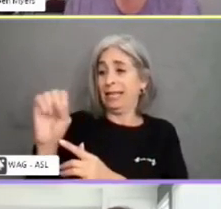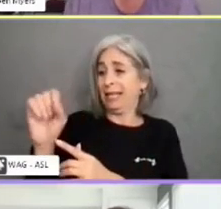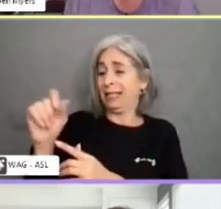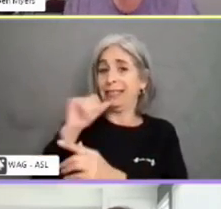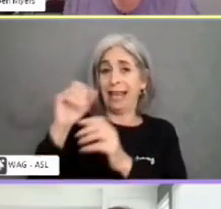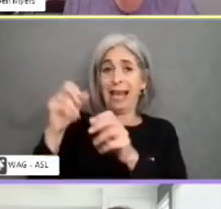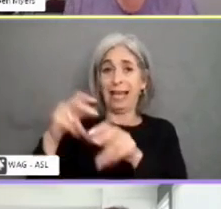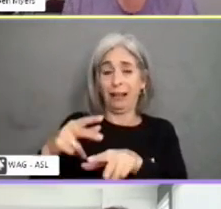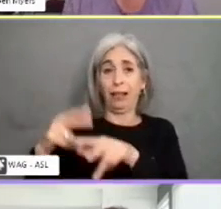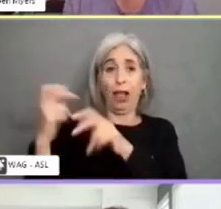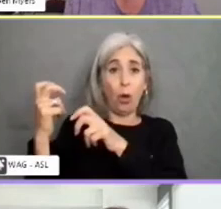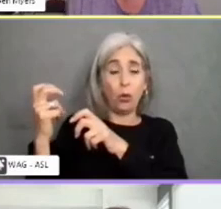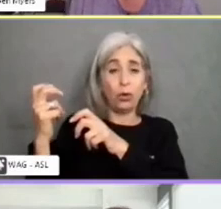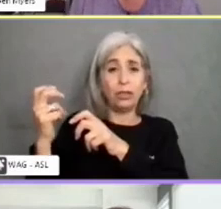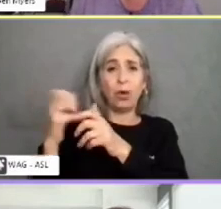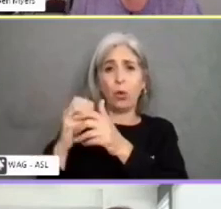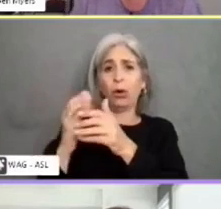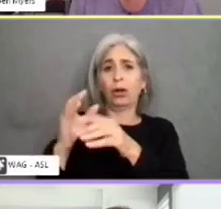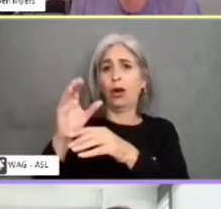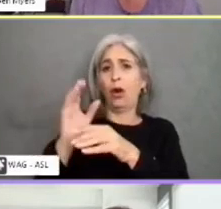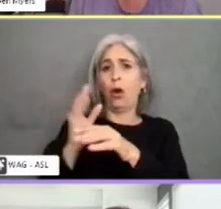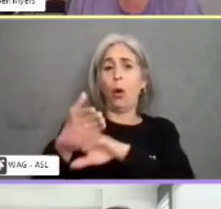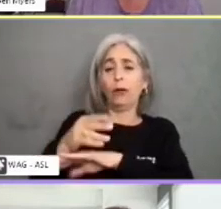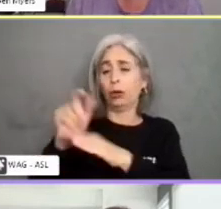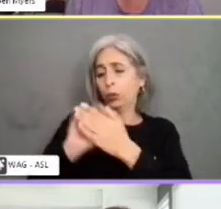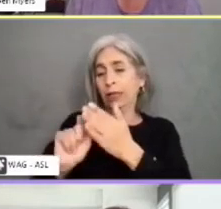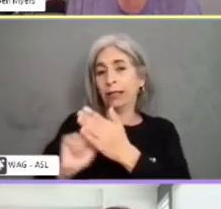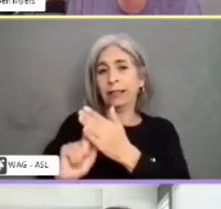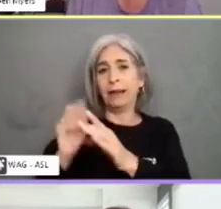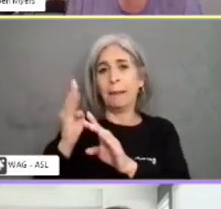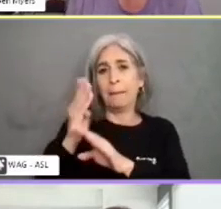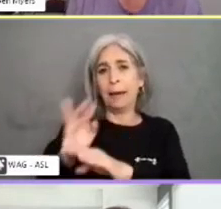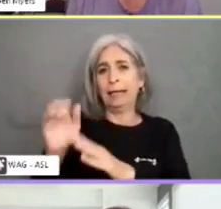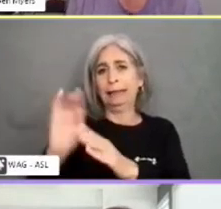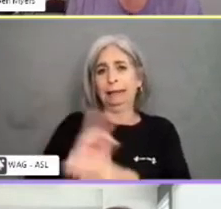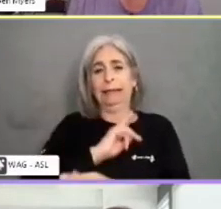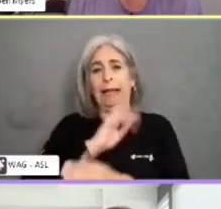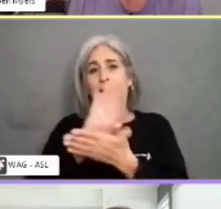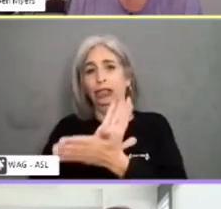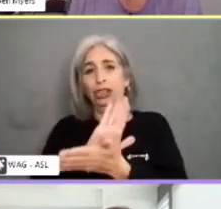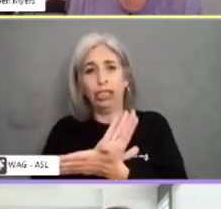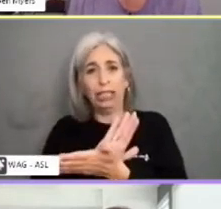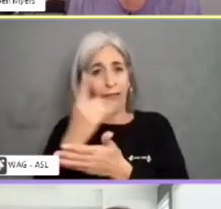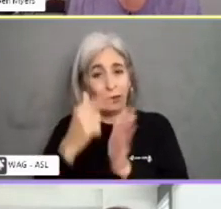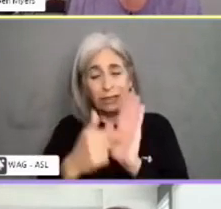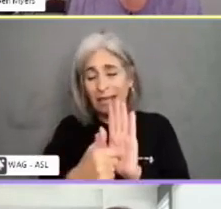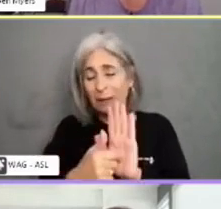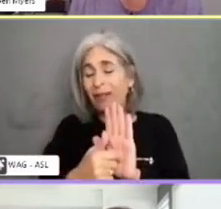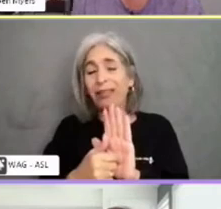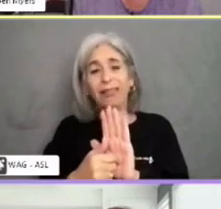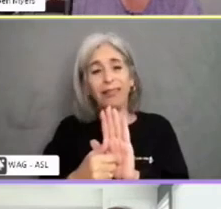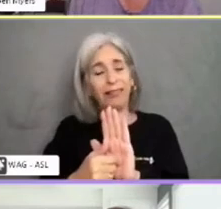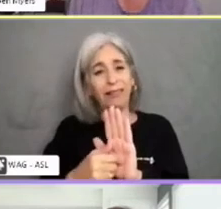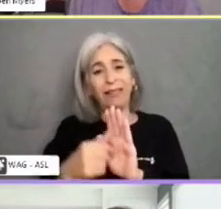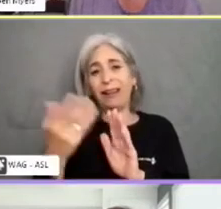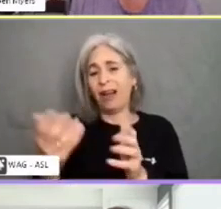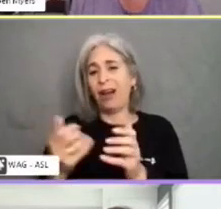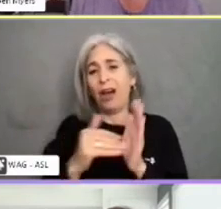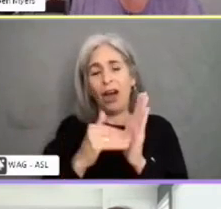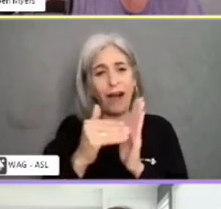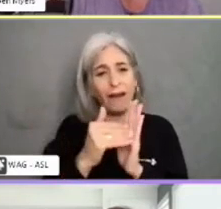overridden by style sheets, user style sheets, for instance, then a lot of